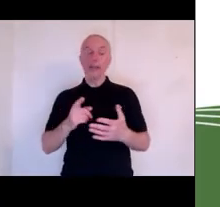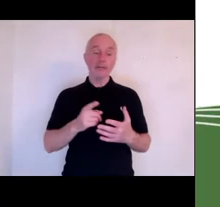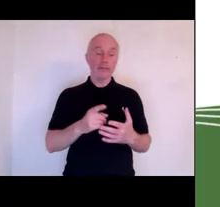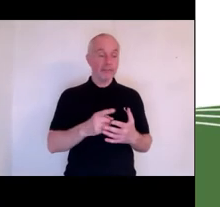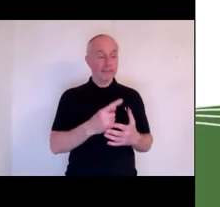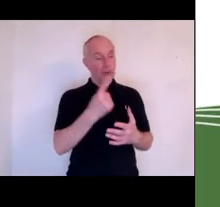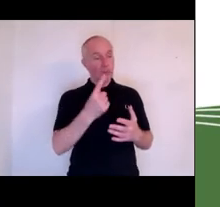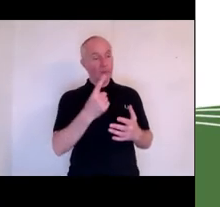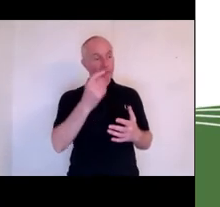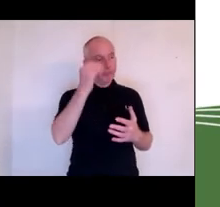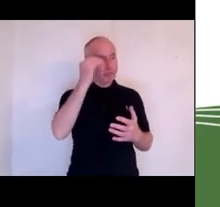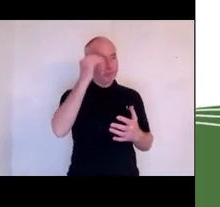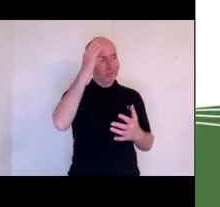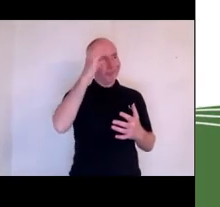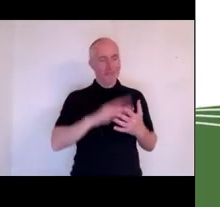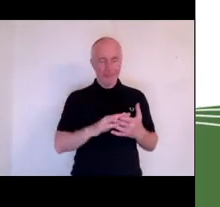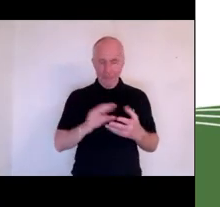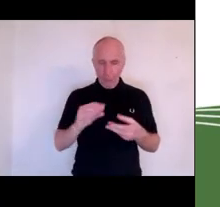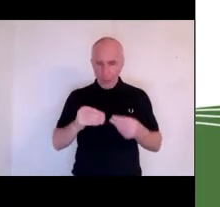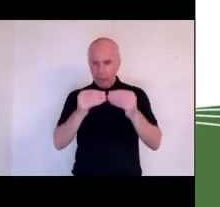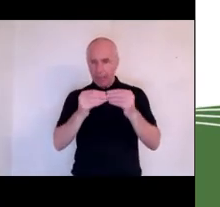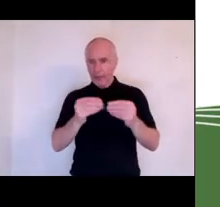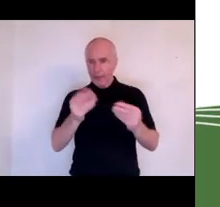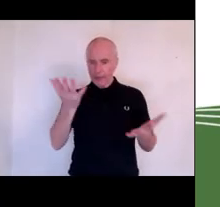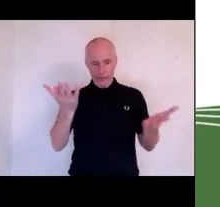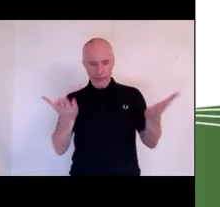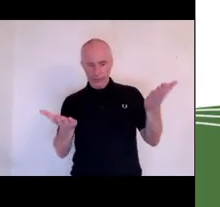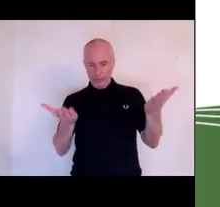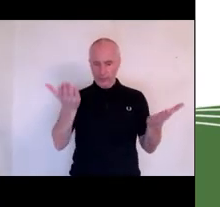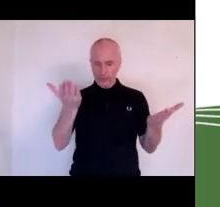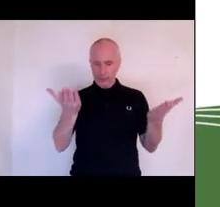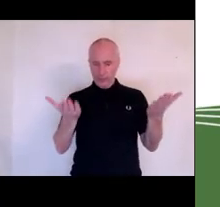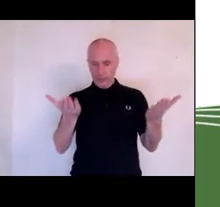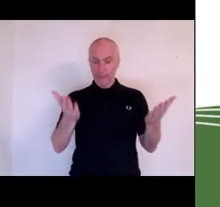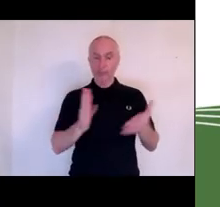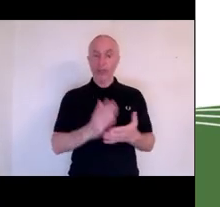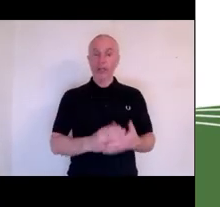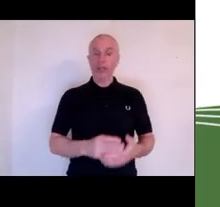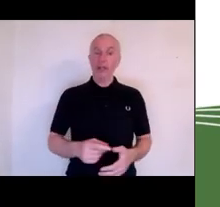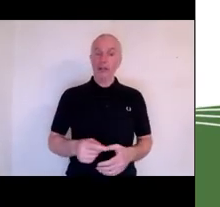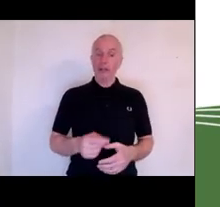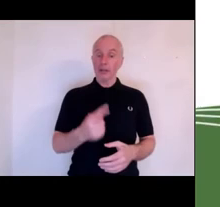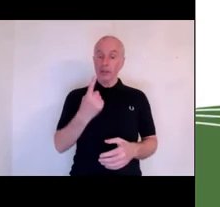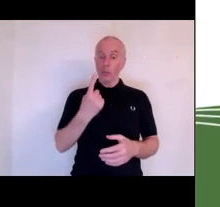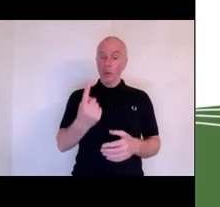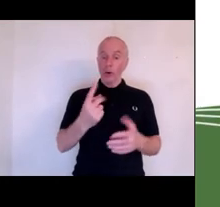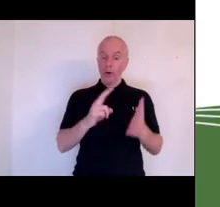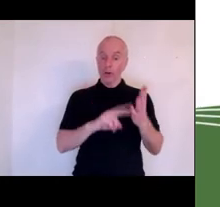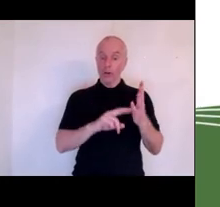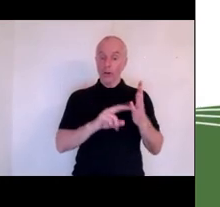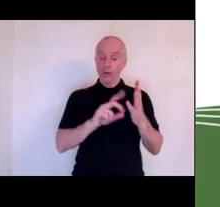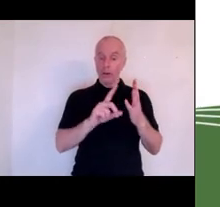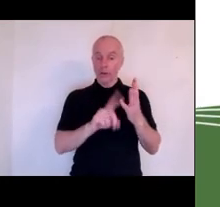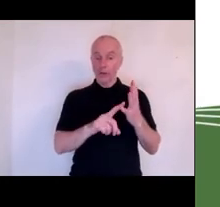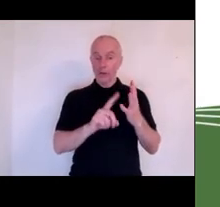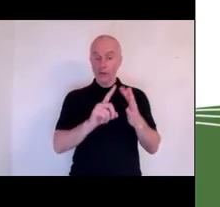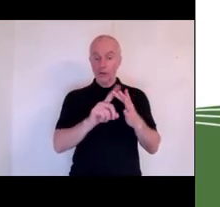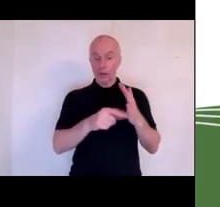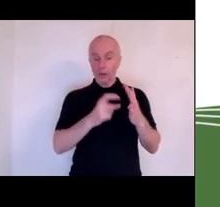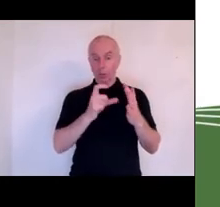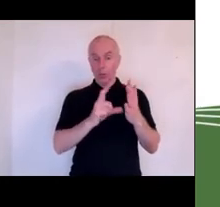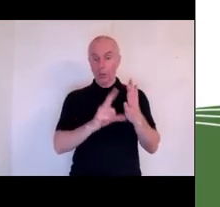That sounds simple when we're talking about one nuclide, but actually most of these experiments that we're talking about